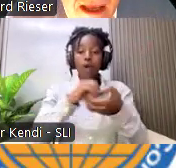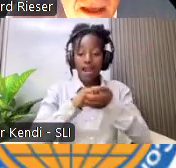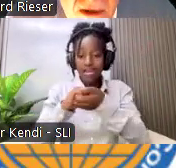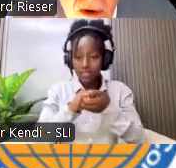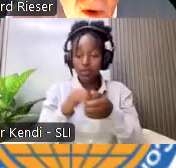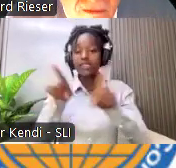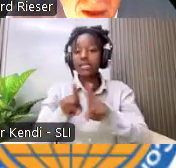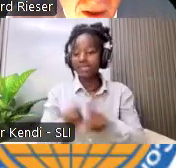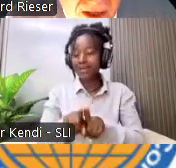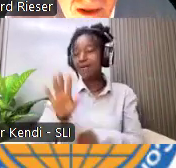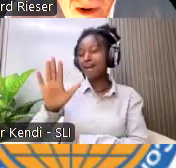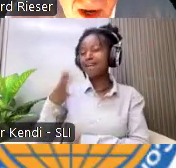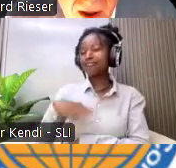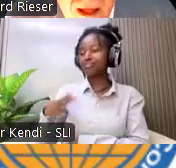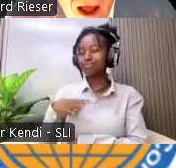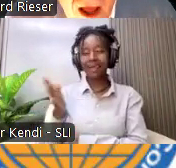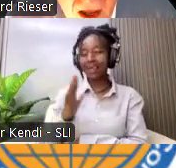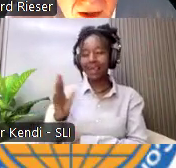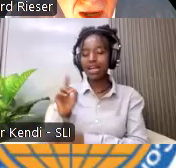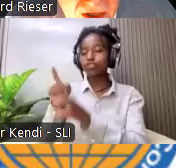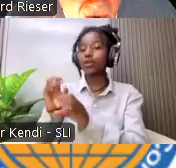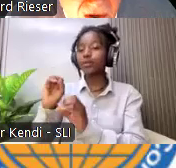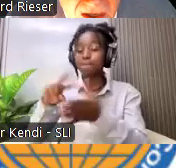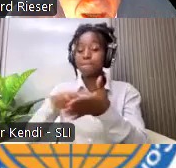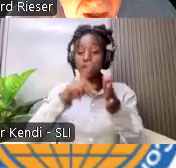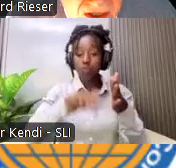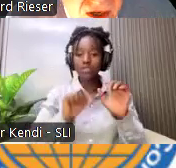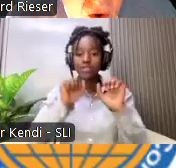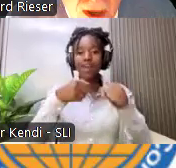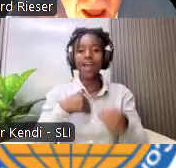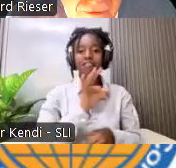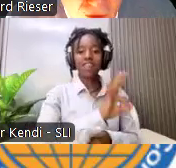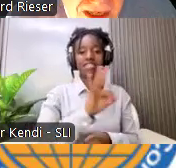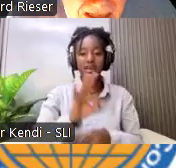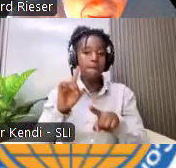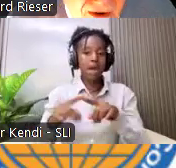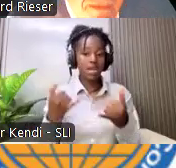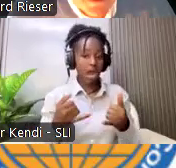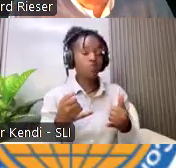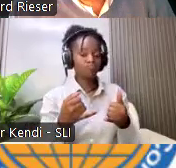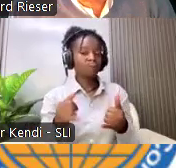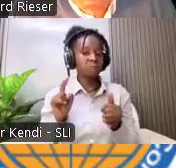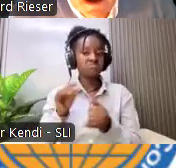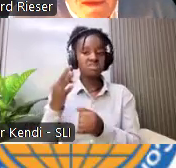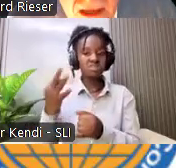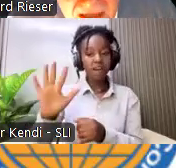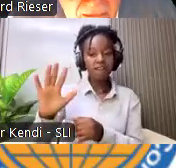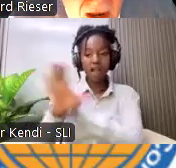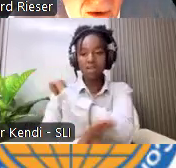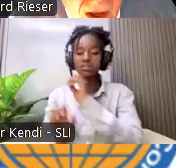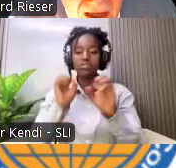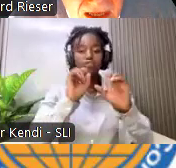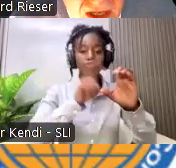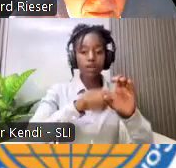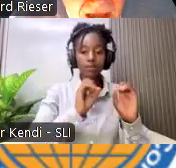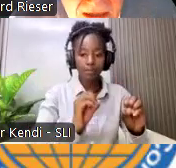didn't make it. So we would have been 33 national organizations. We're now 47. That's the